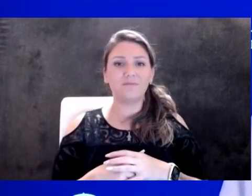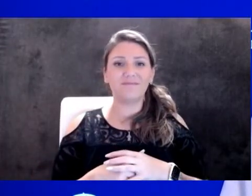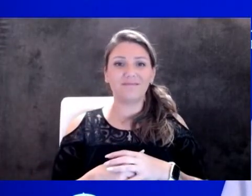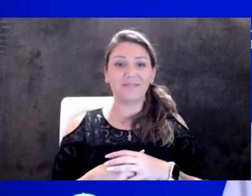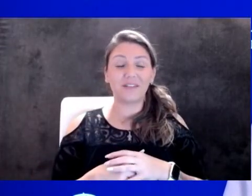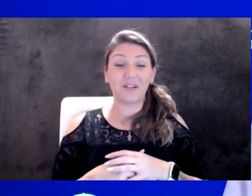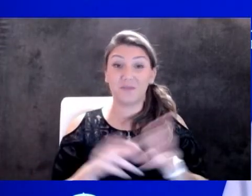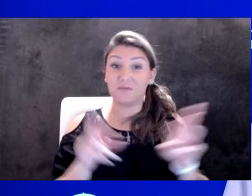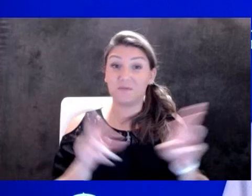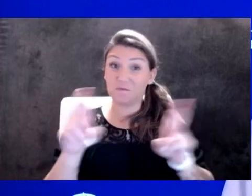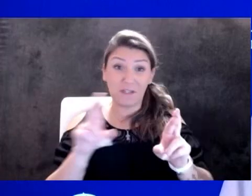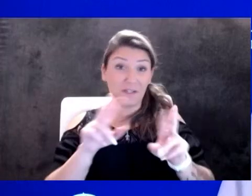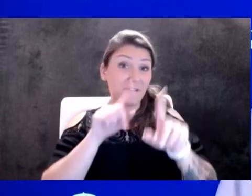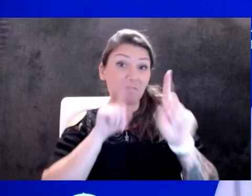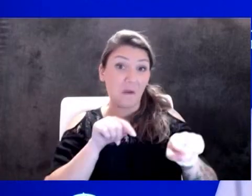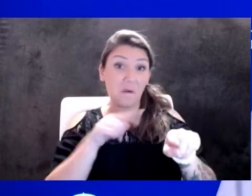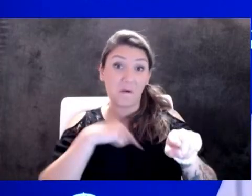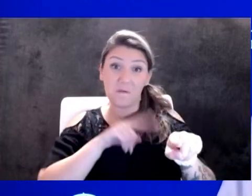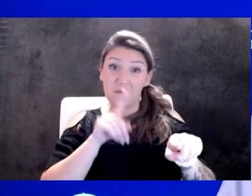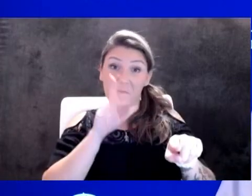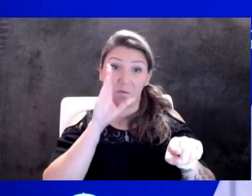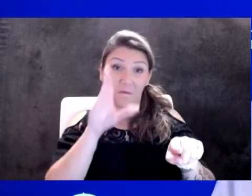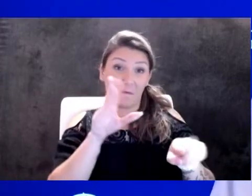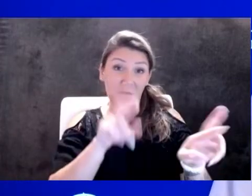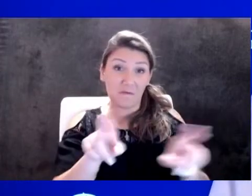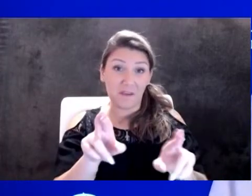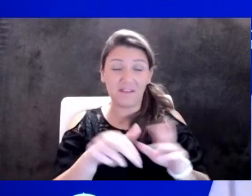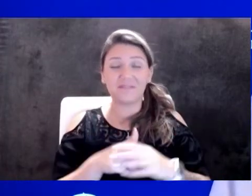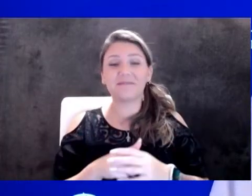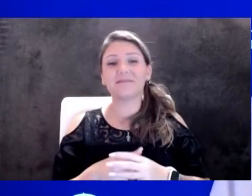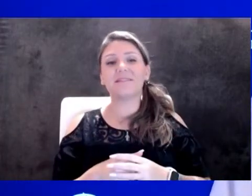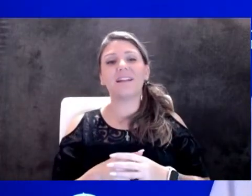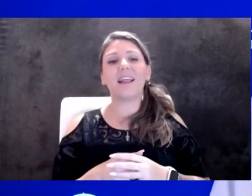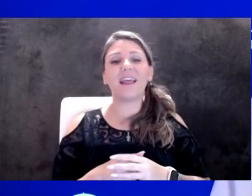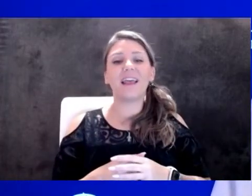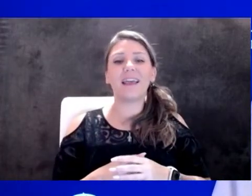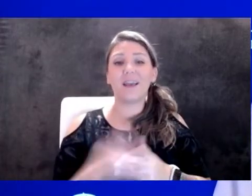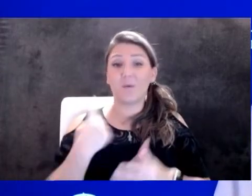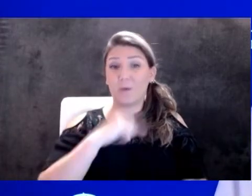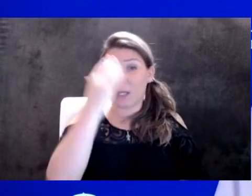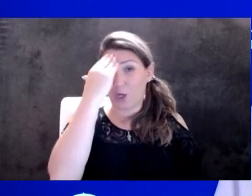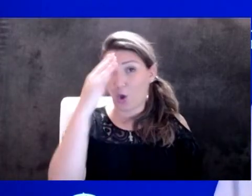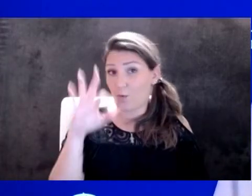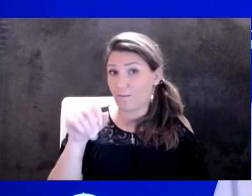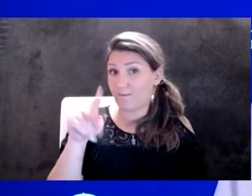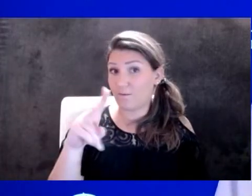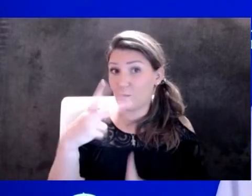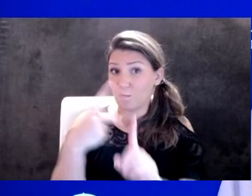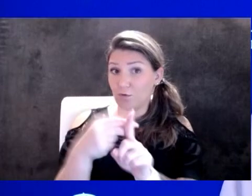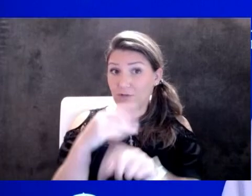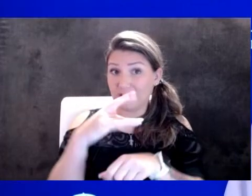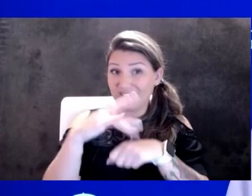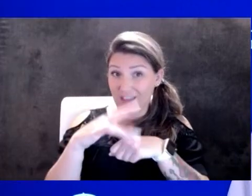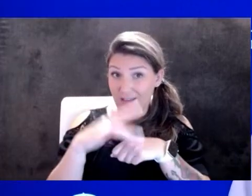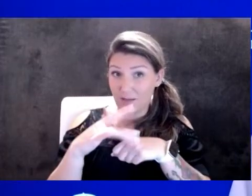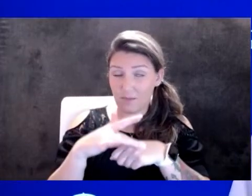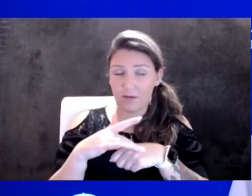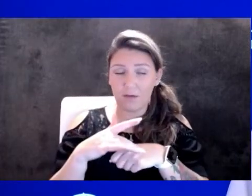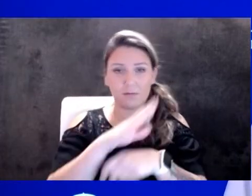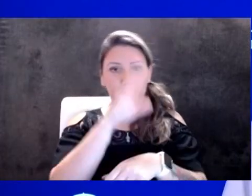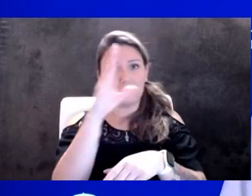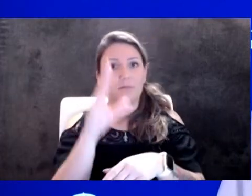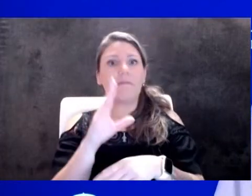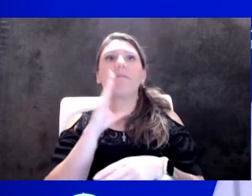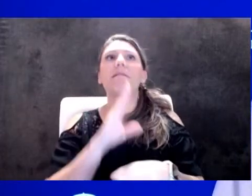that when it's available. And the other thing is, again, we know that flu shots are available now. Never waste a time to